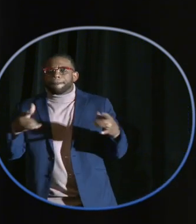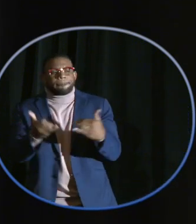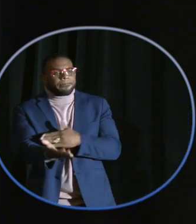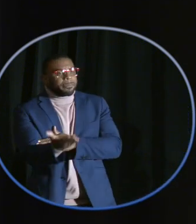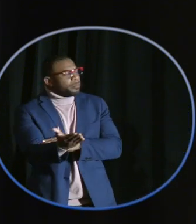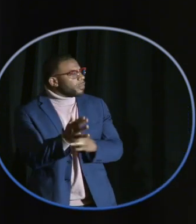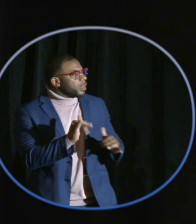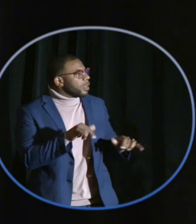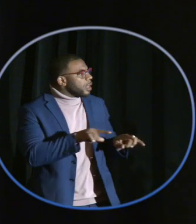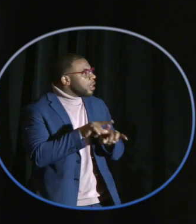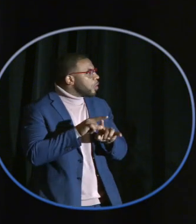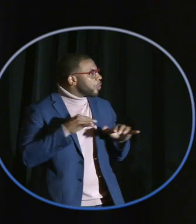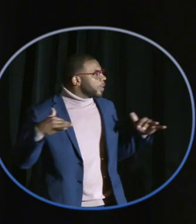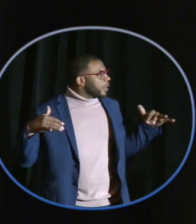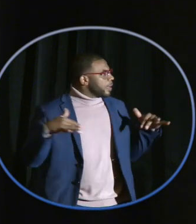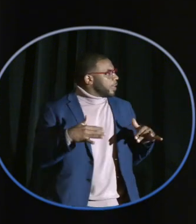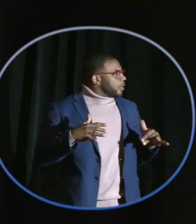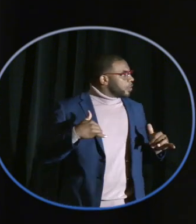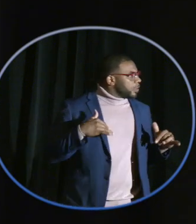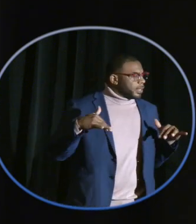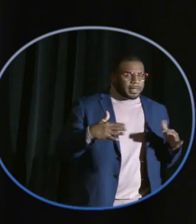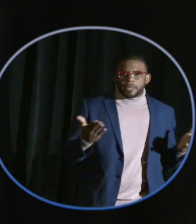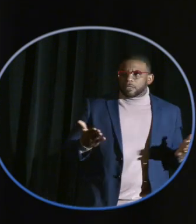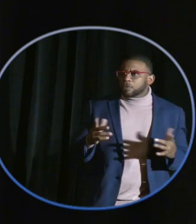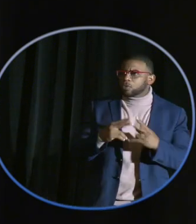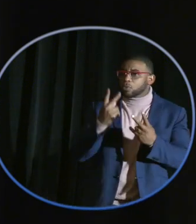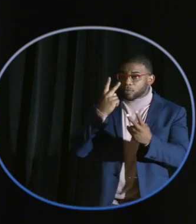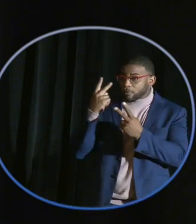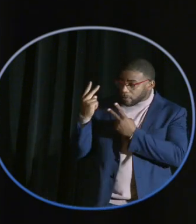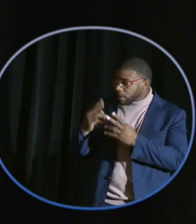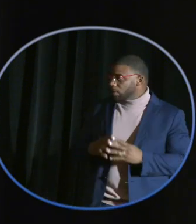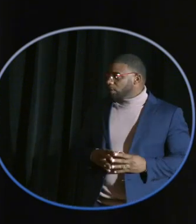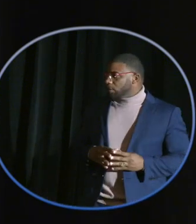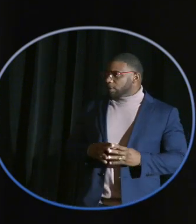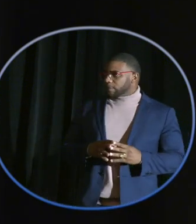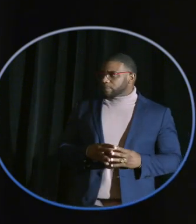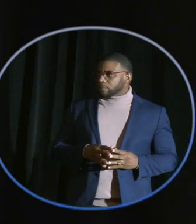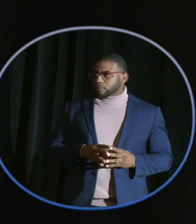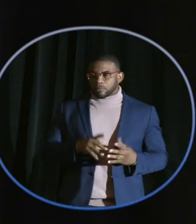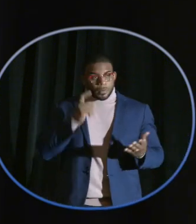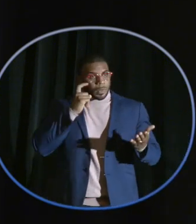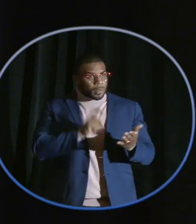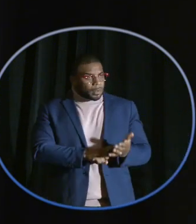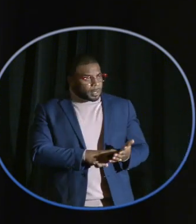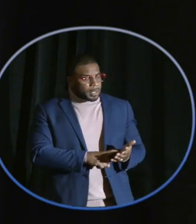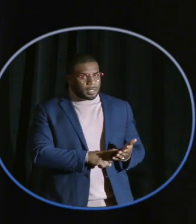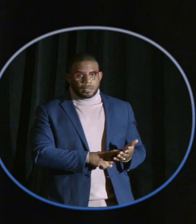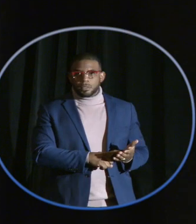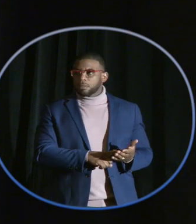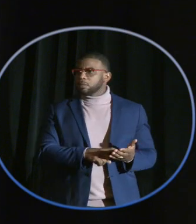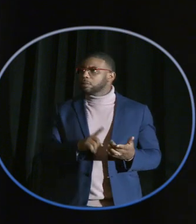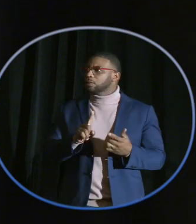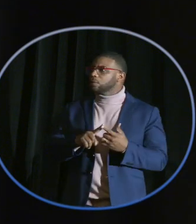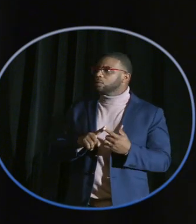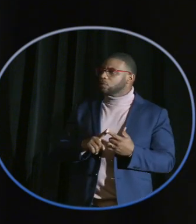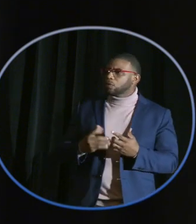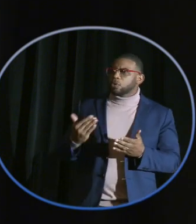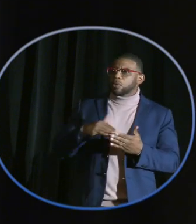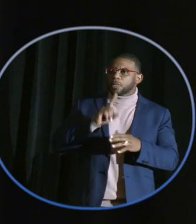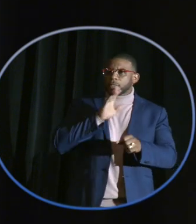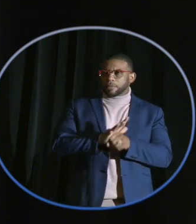this morning that as we have gathered to reflect, to recognize, and to